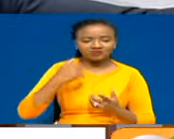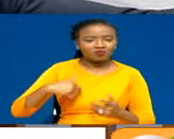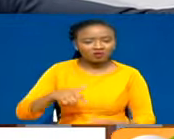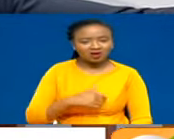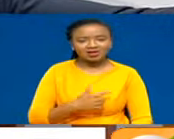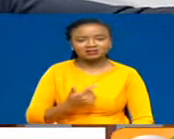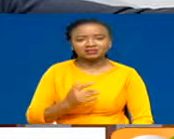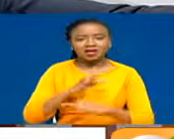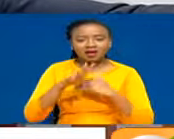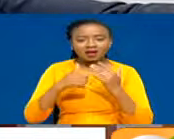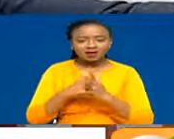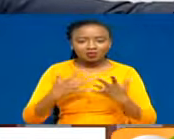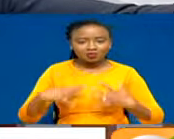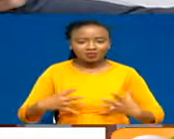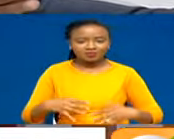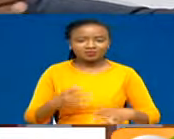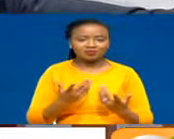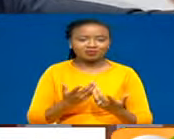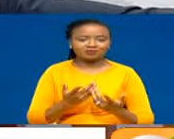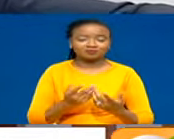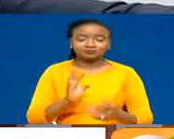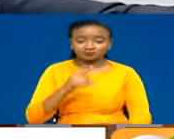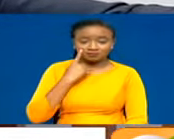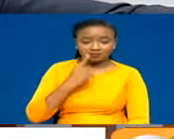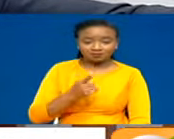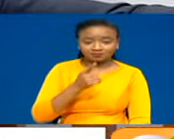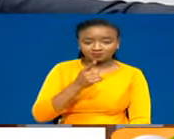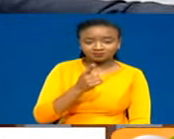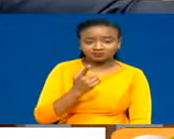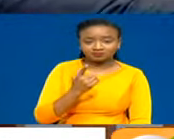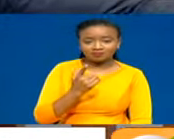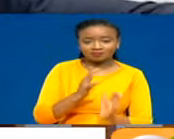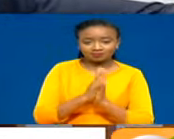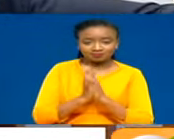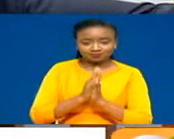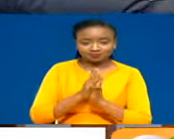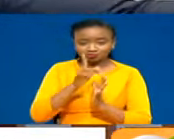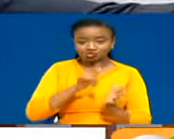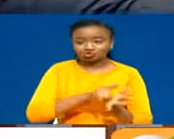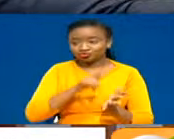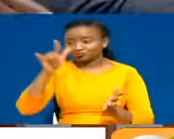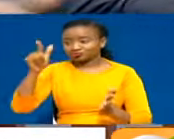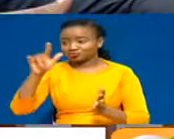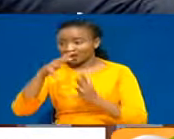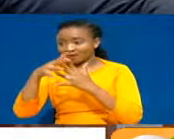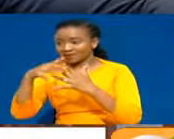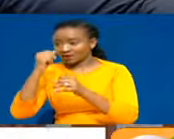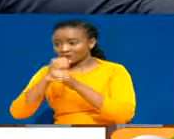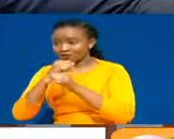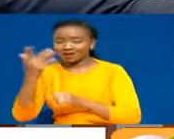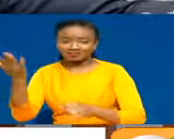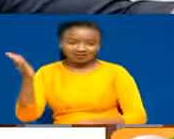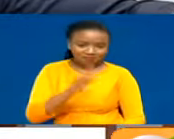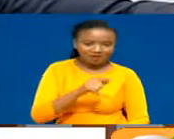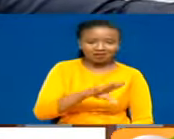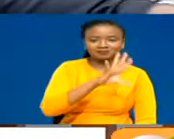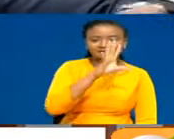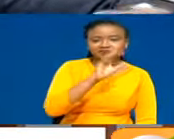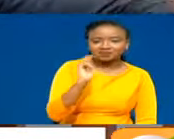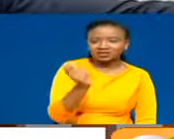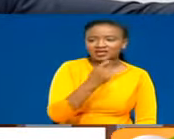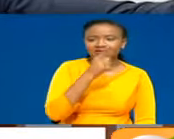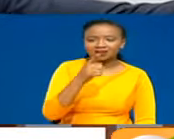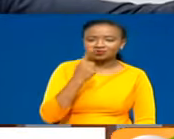for everybody. Yeah, look at your story. Yeah, you left, came back, look at what you're doing in your country.